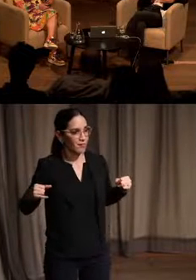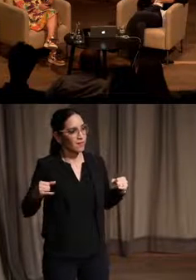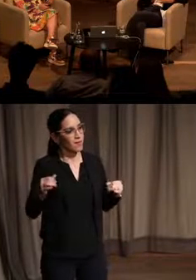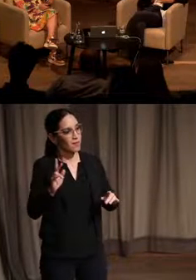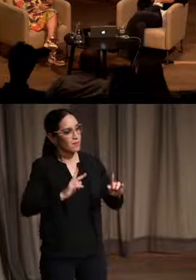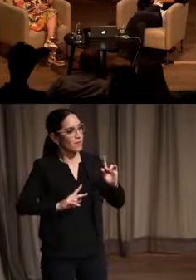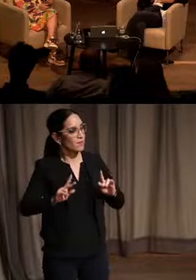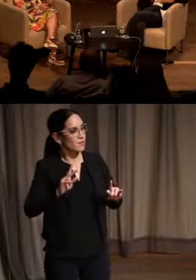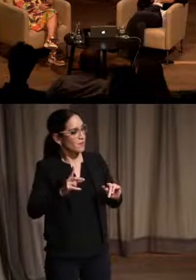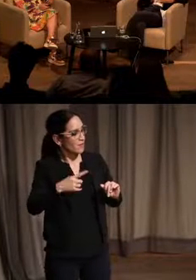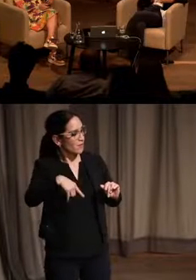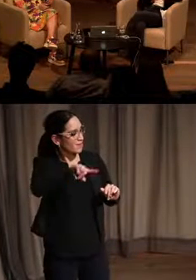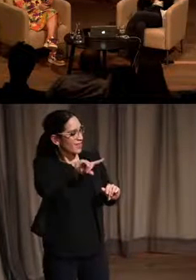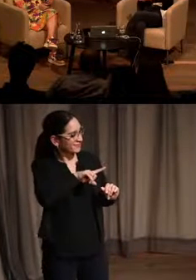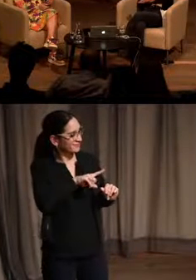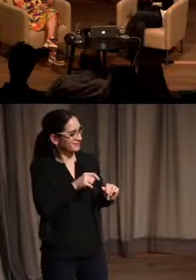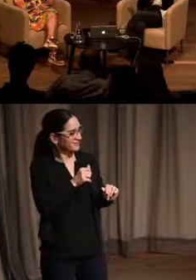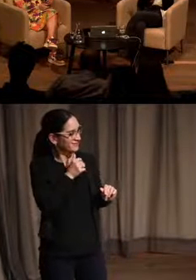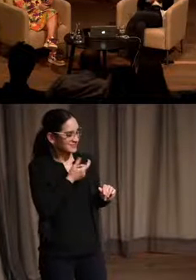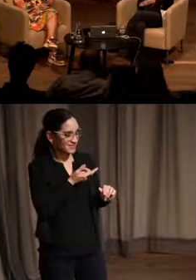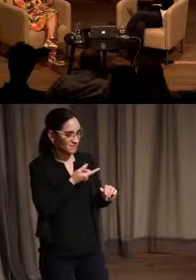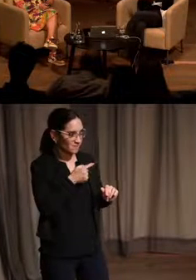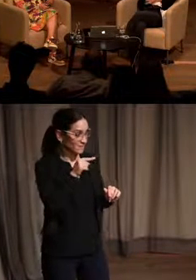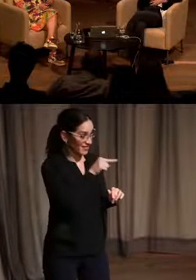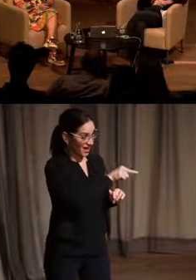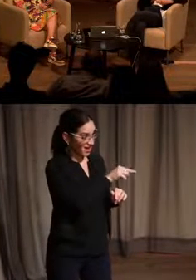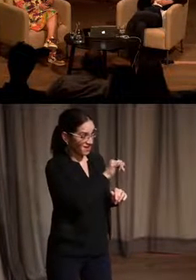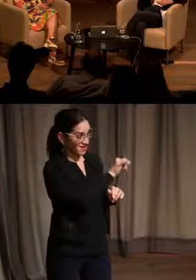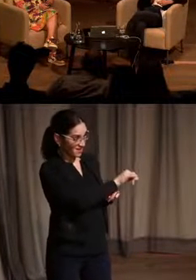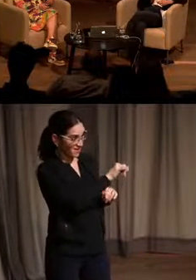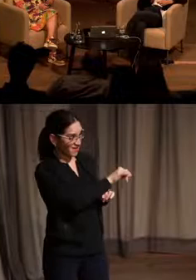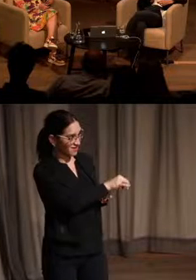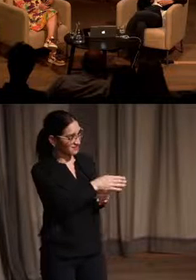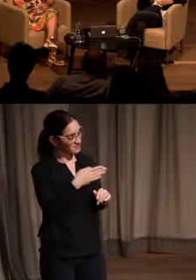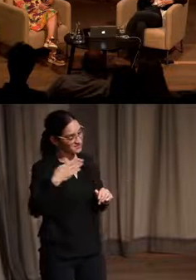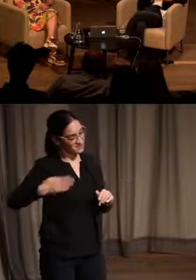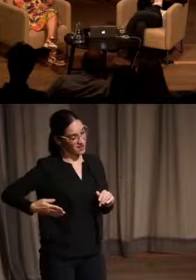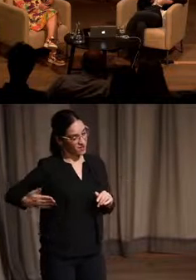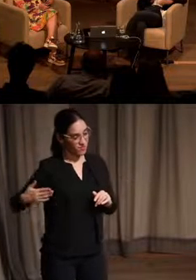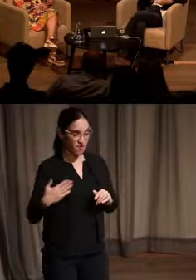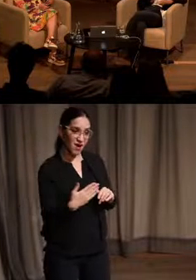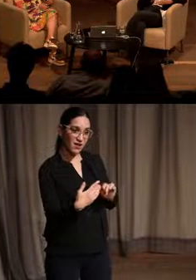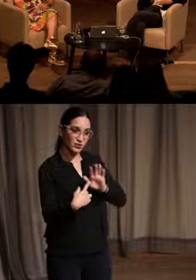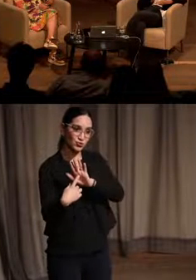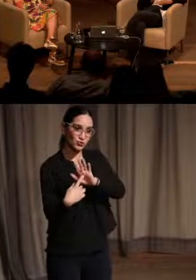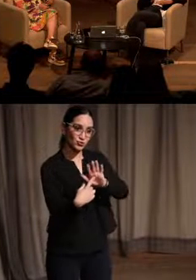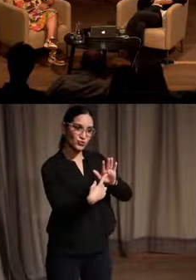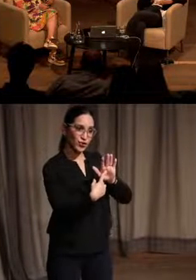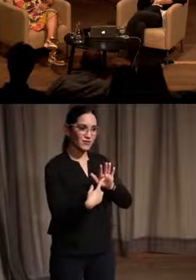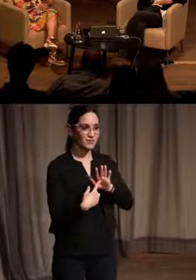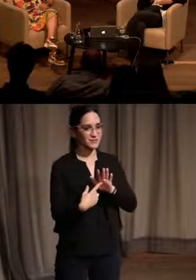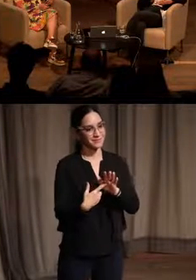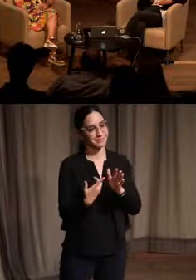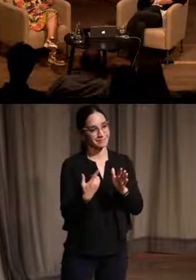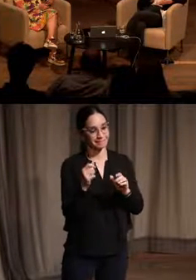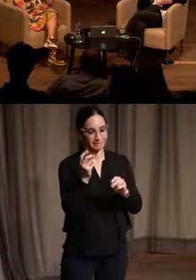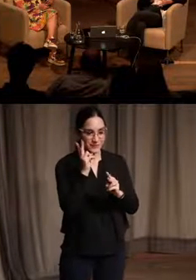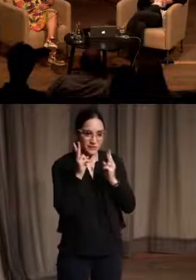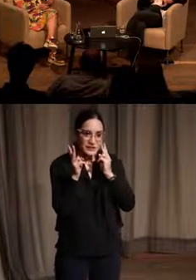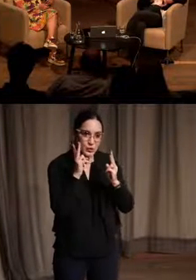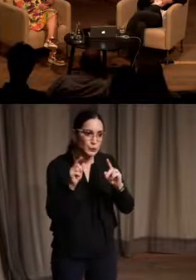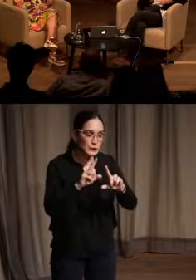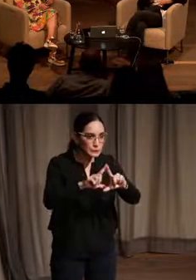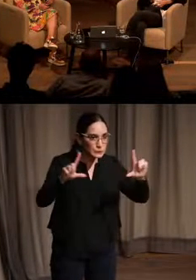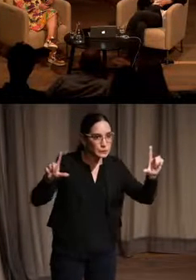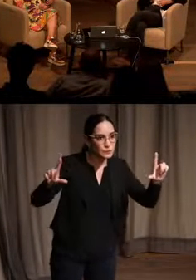that clinic anymore. So like that sidewalk and this whole conversation is sort of different, which I think goes into your question earlier, like